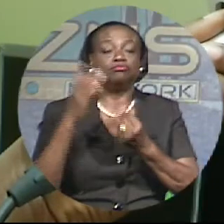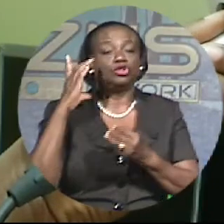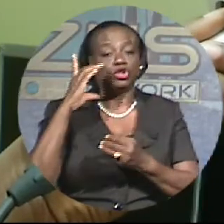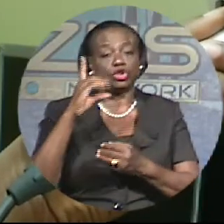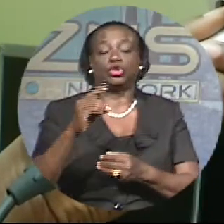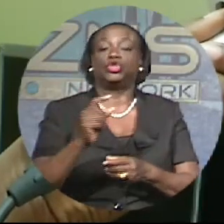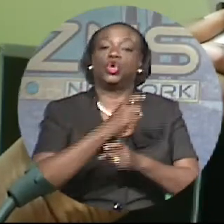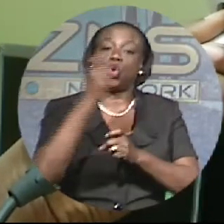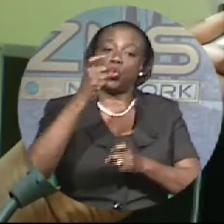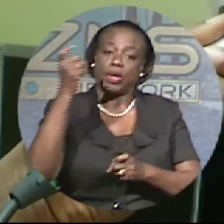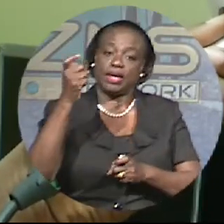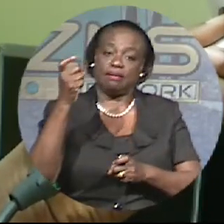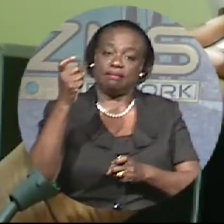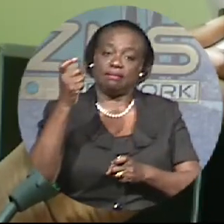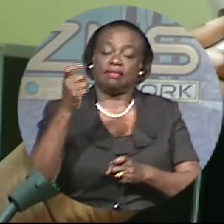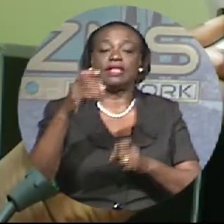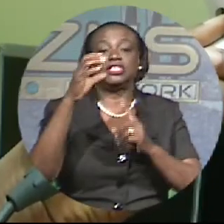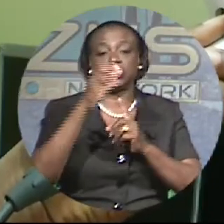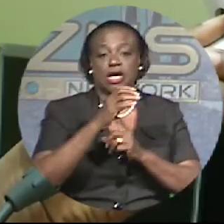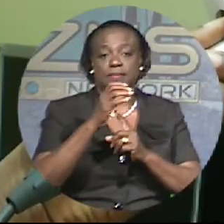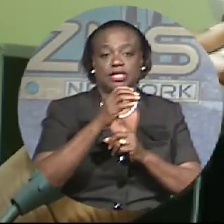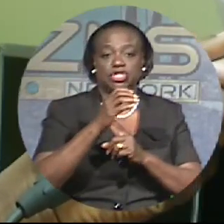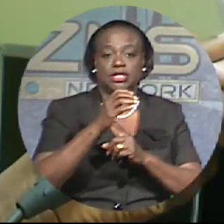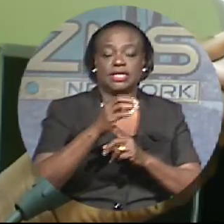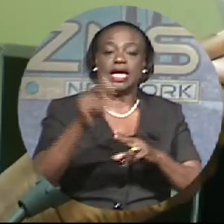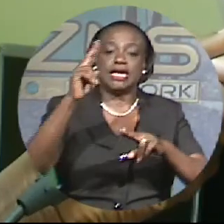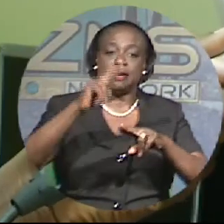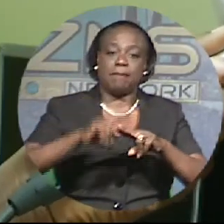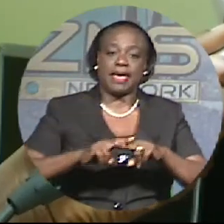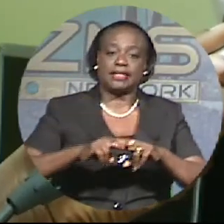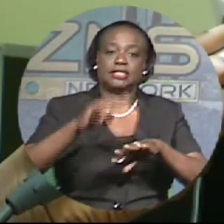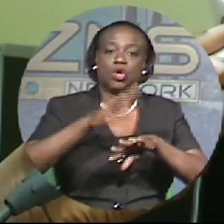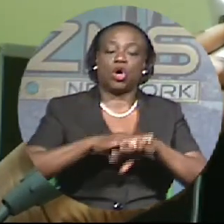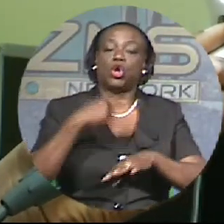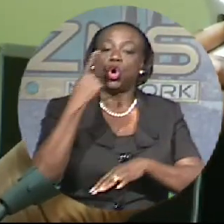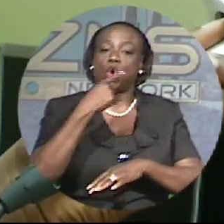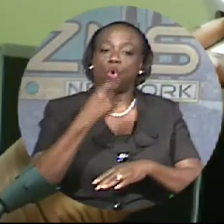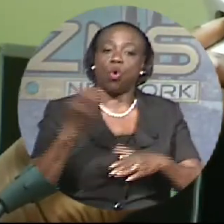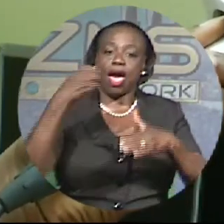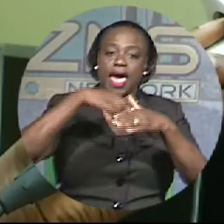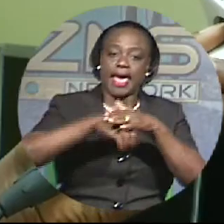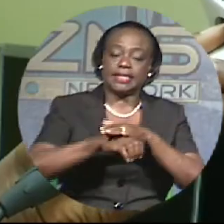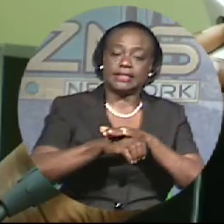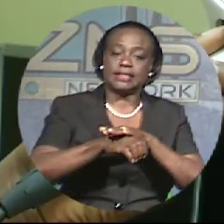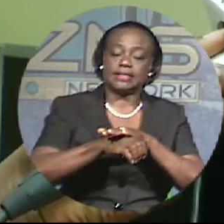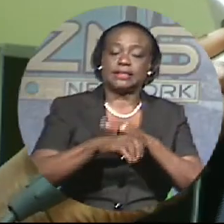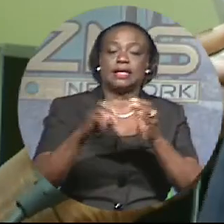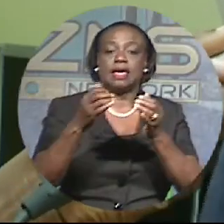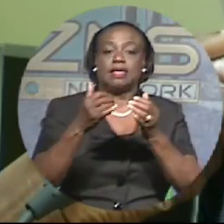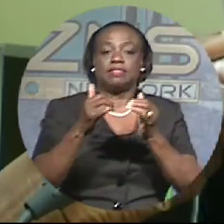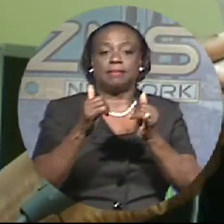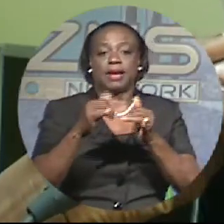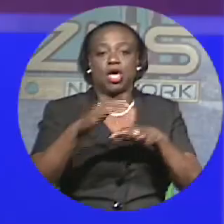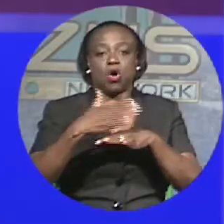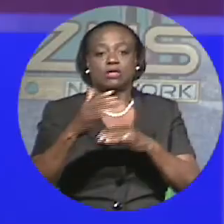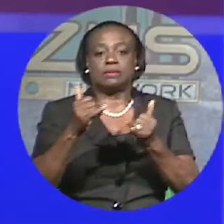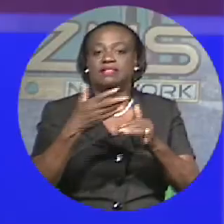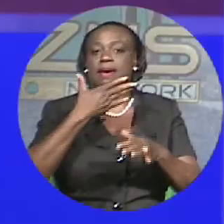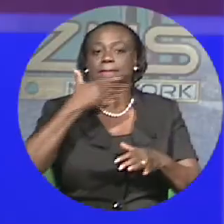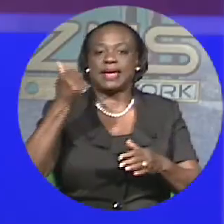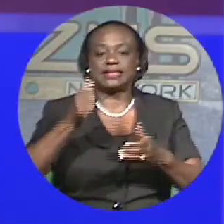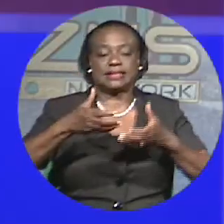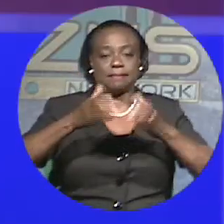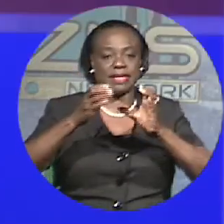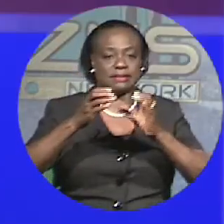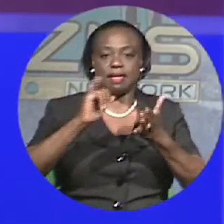championship. You know, it really depends on who enters the playoff playing the best basketball.